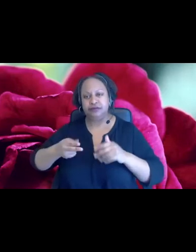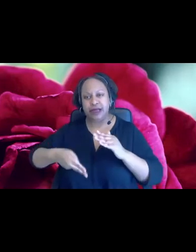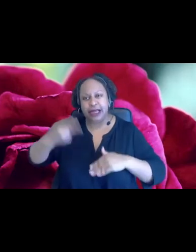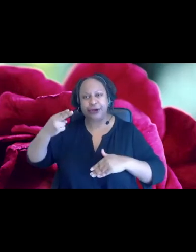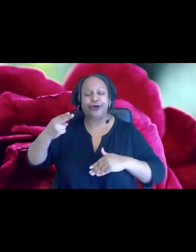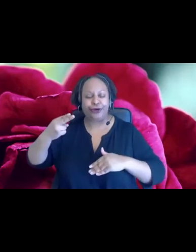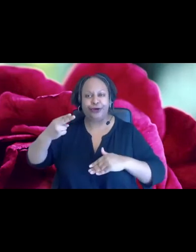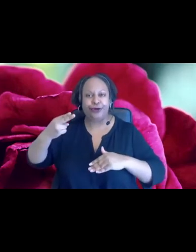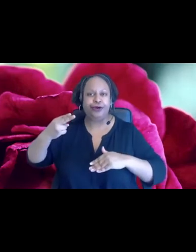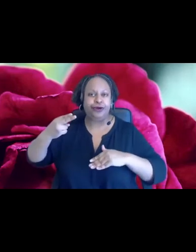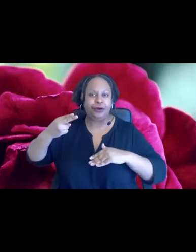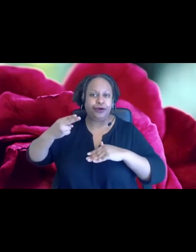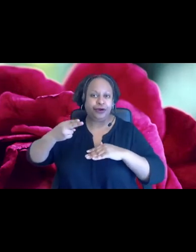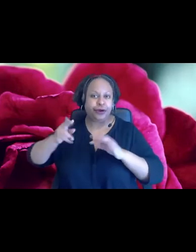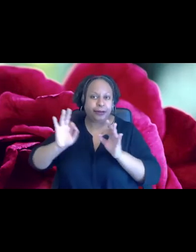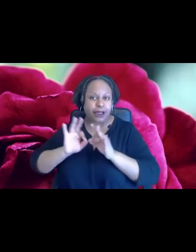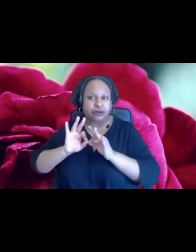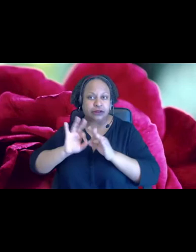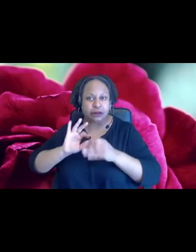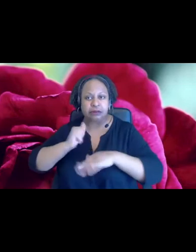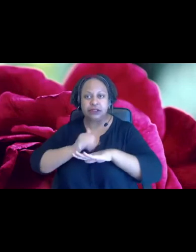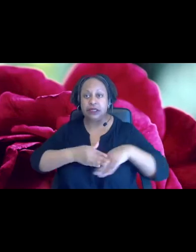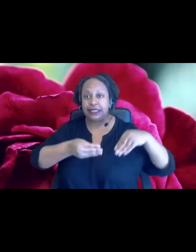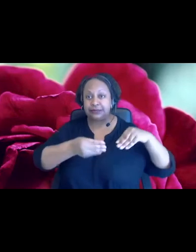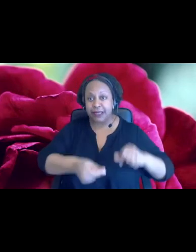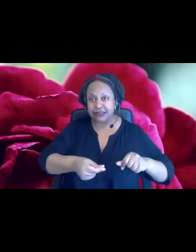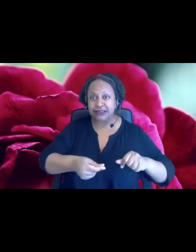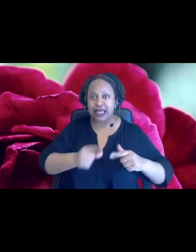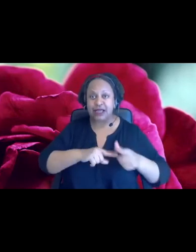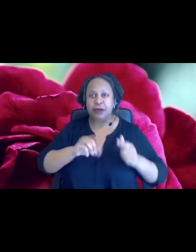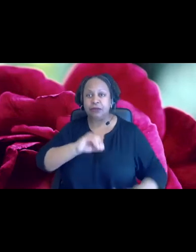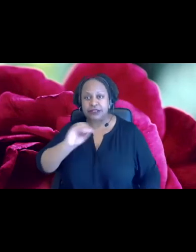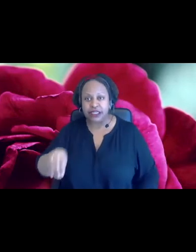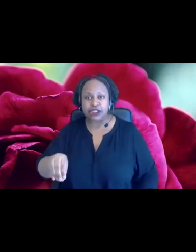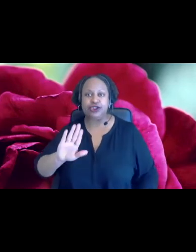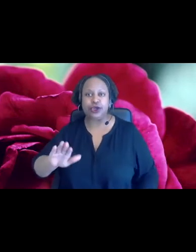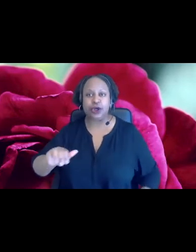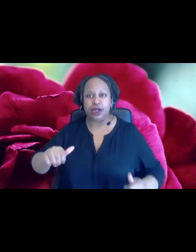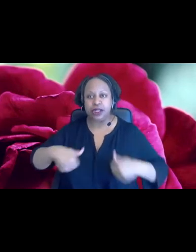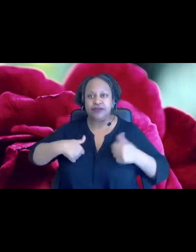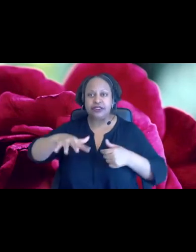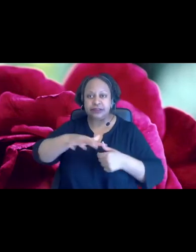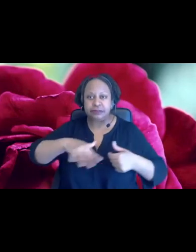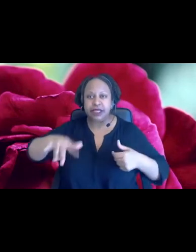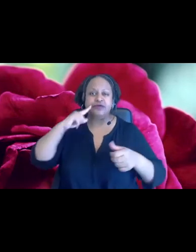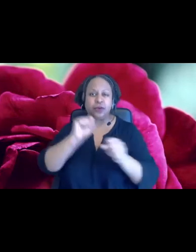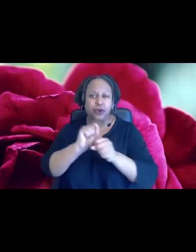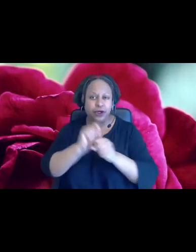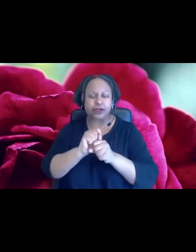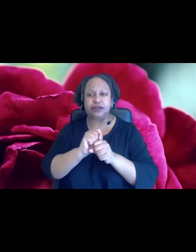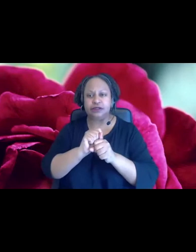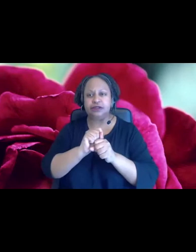actual expenses and the proportion of your living space that you use to work in, and